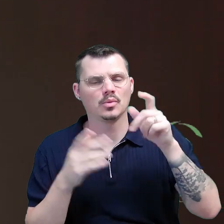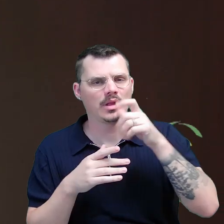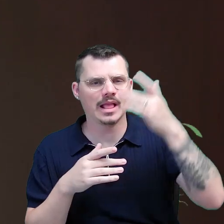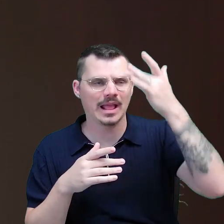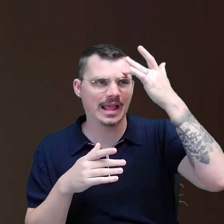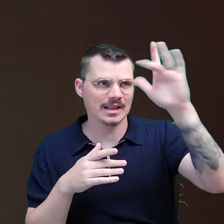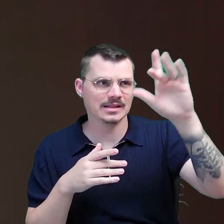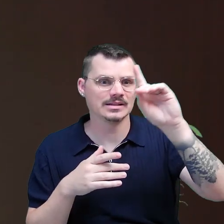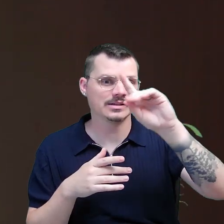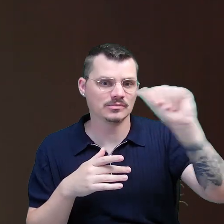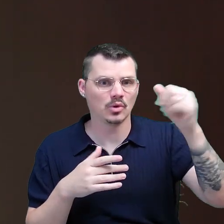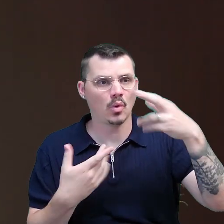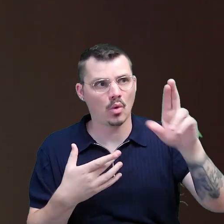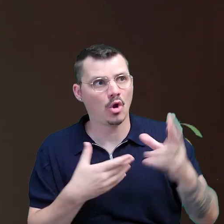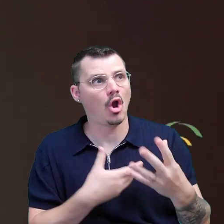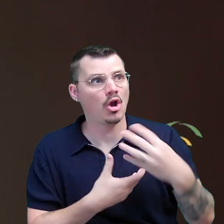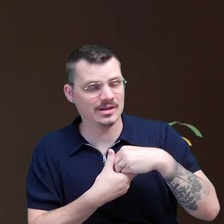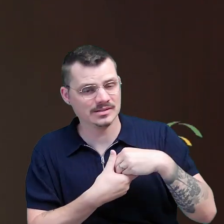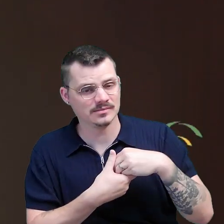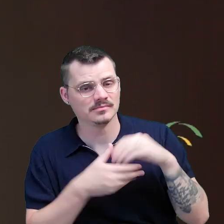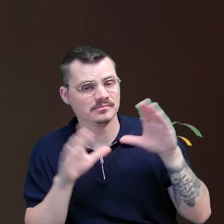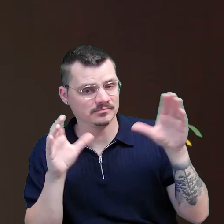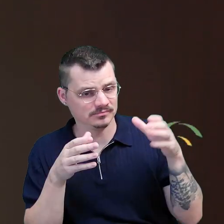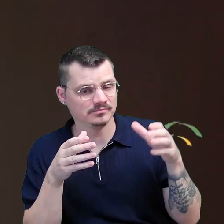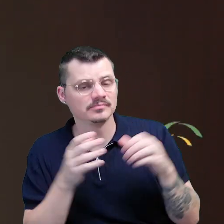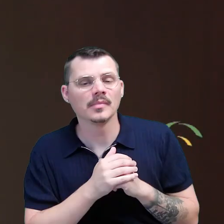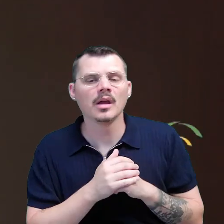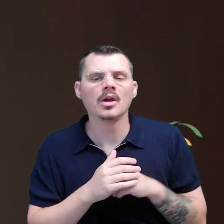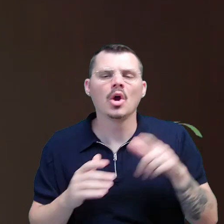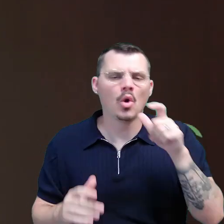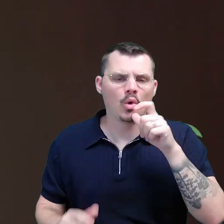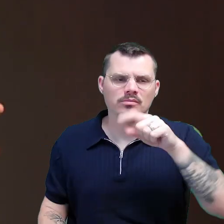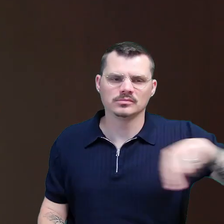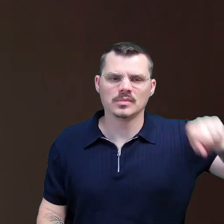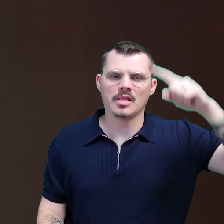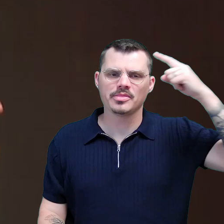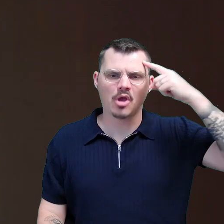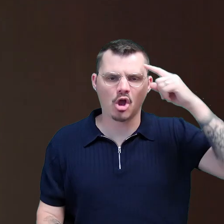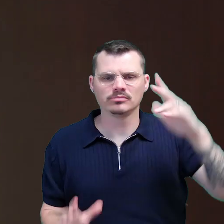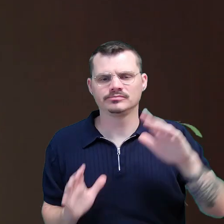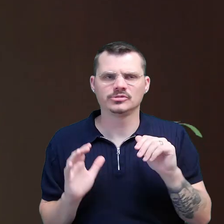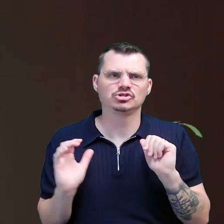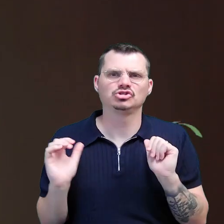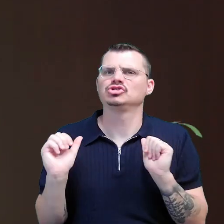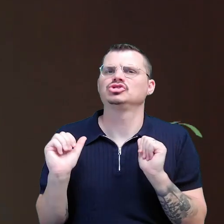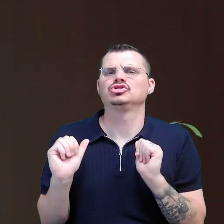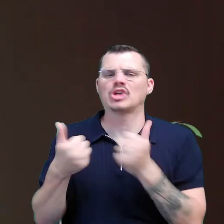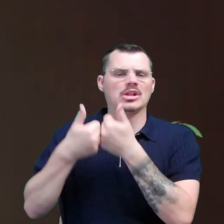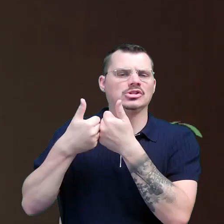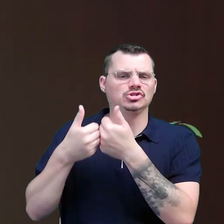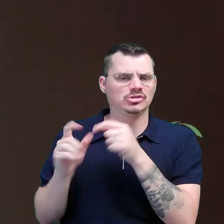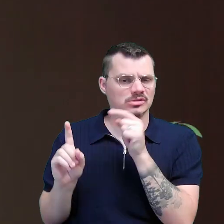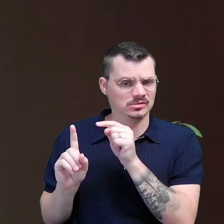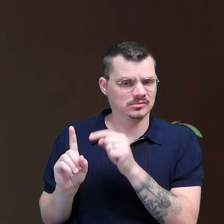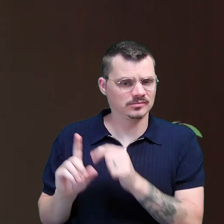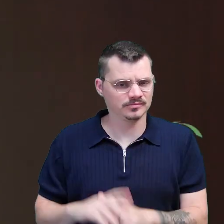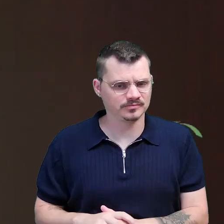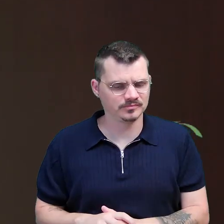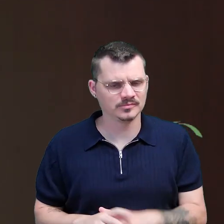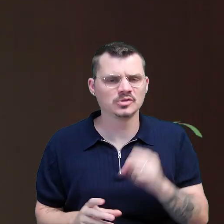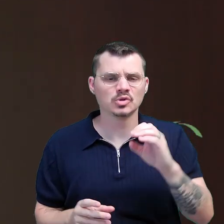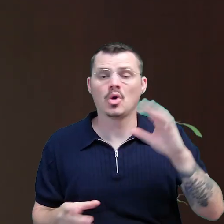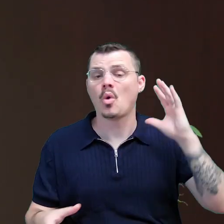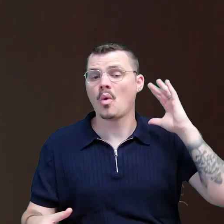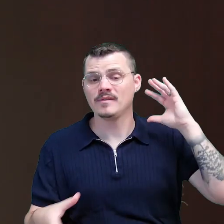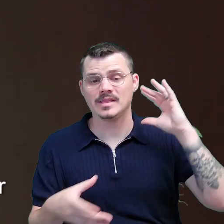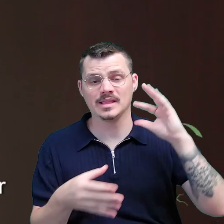intellectual disabilities or autism, who are thought to be challenging or challenged in some way. And over